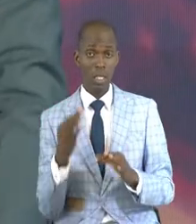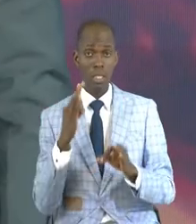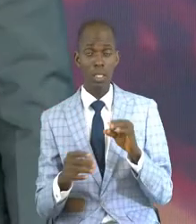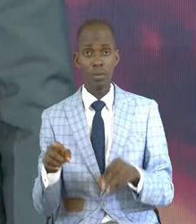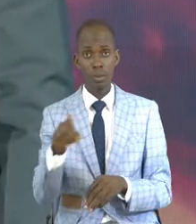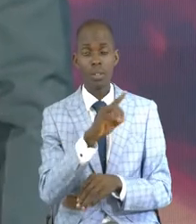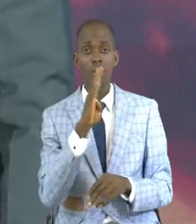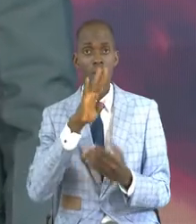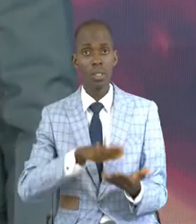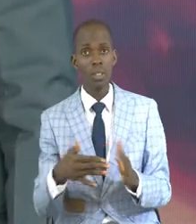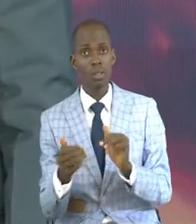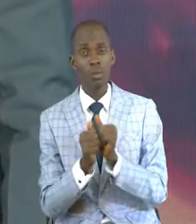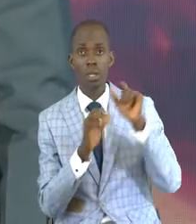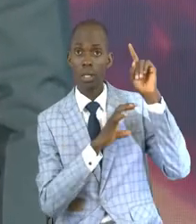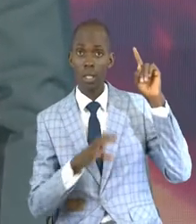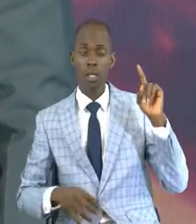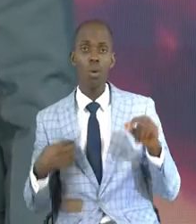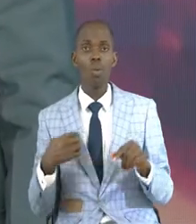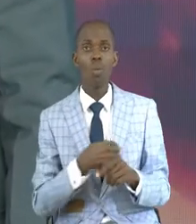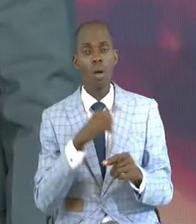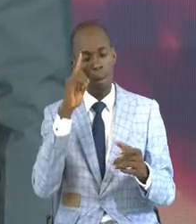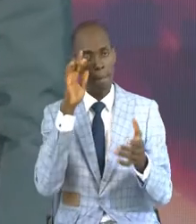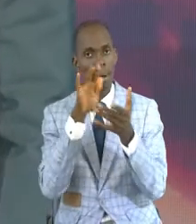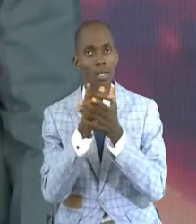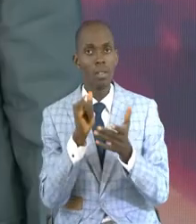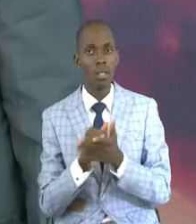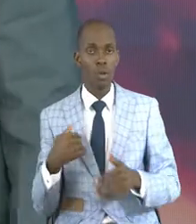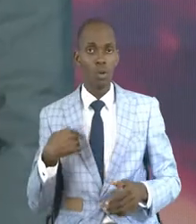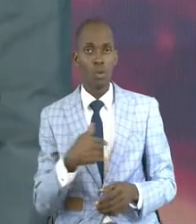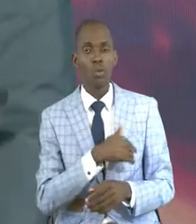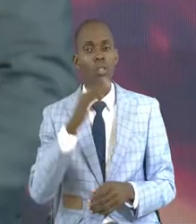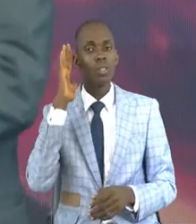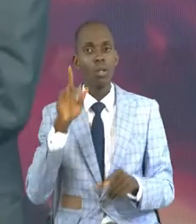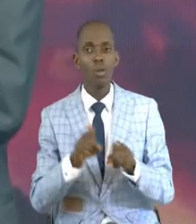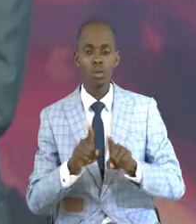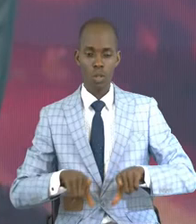we believe that we shall also live